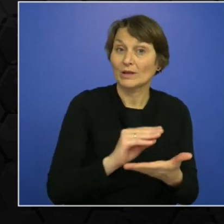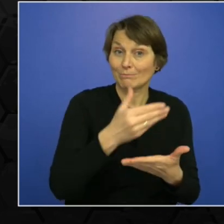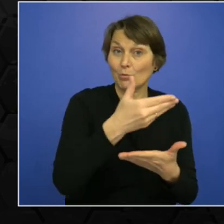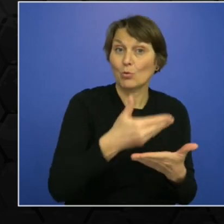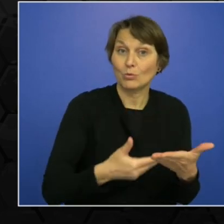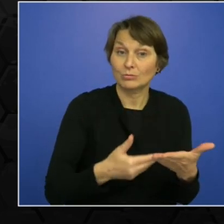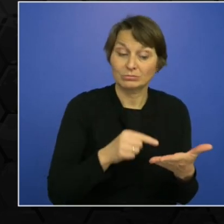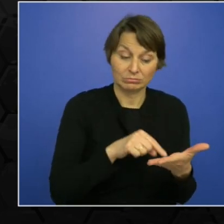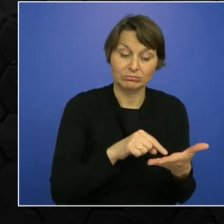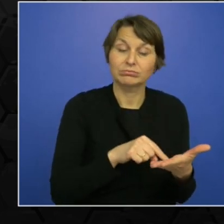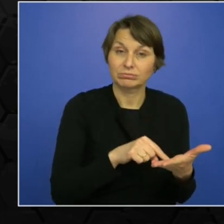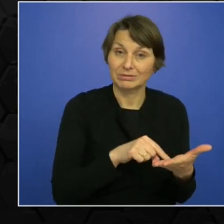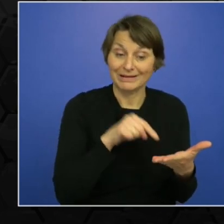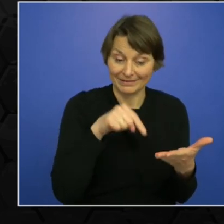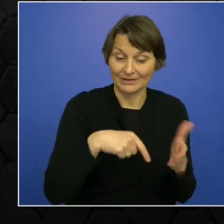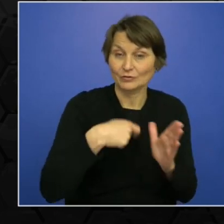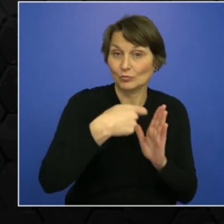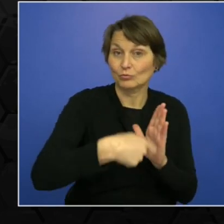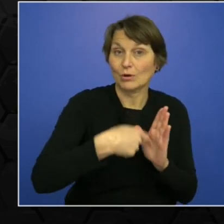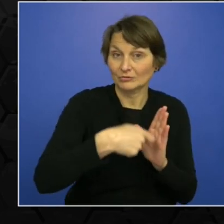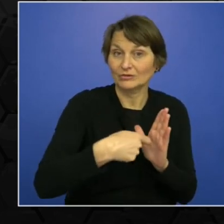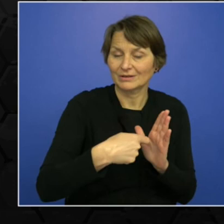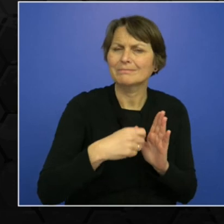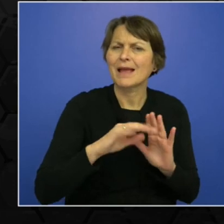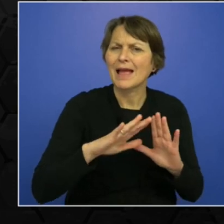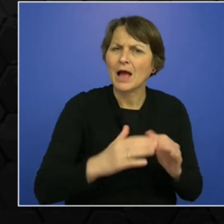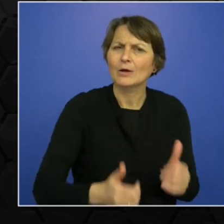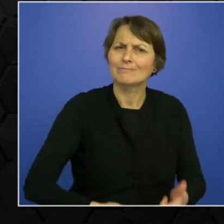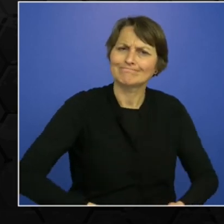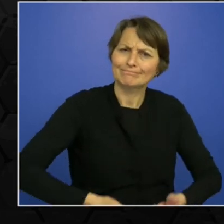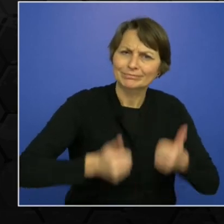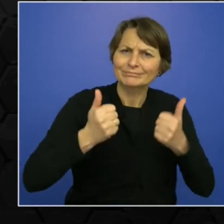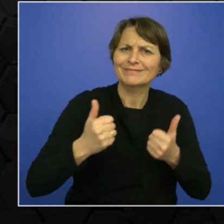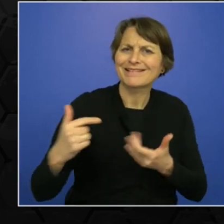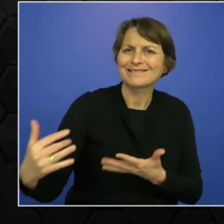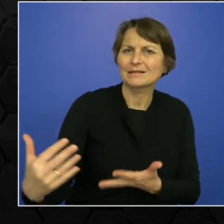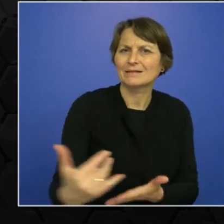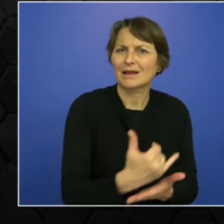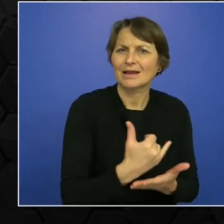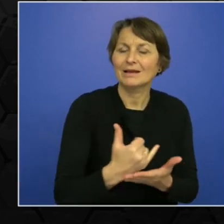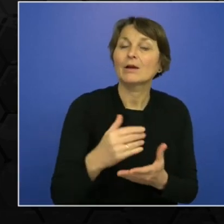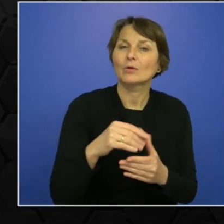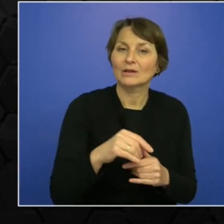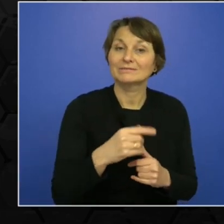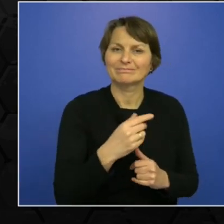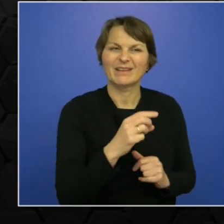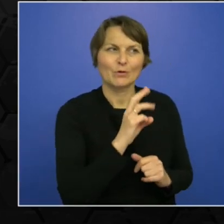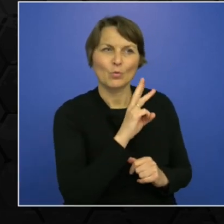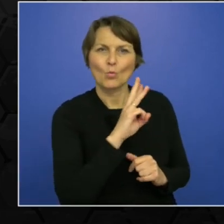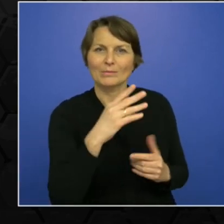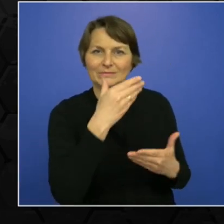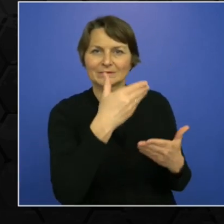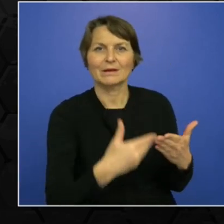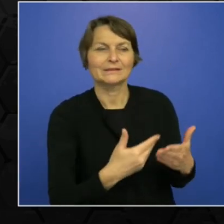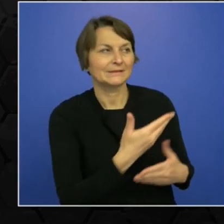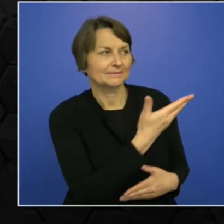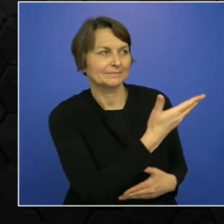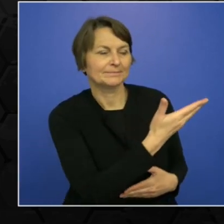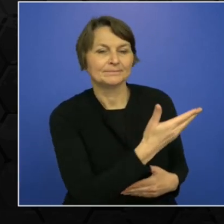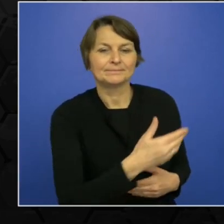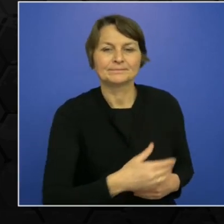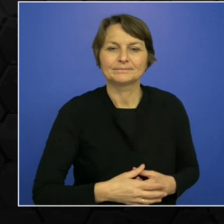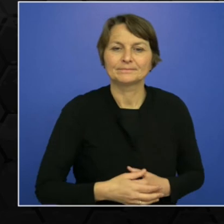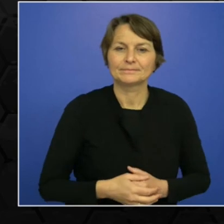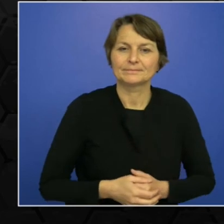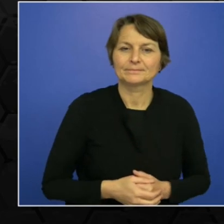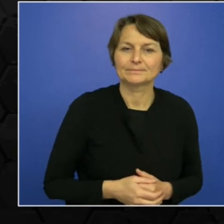this entire project or data collection process on our website. That's on your screen. That's a good